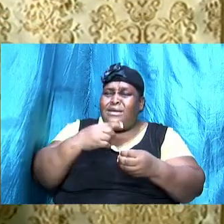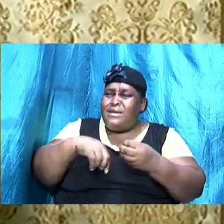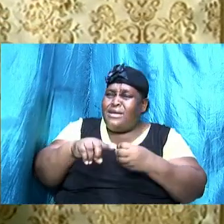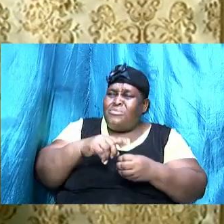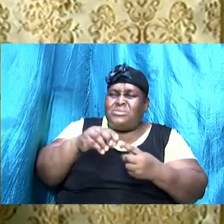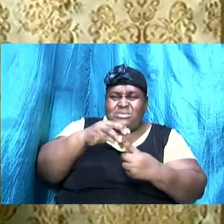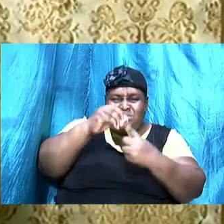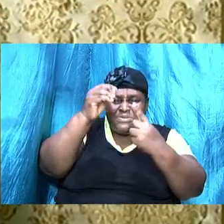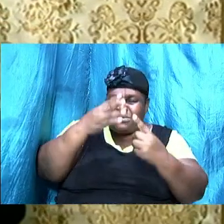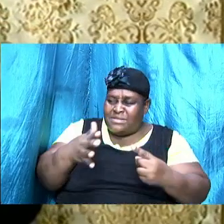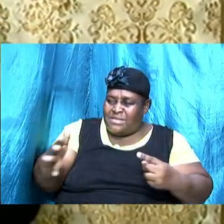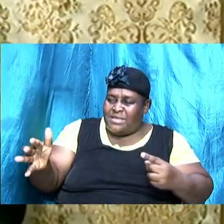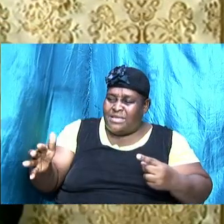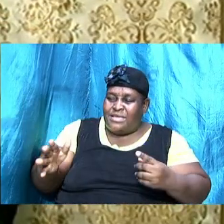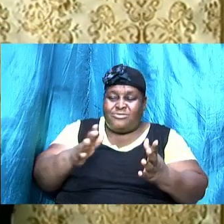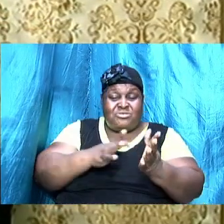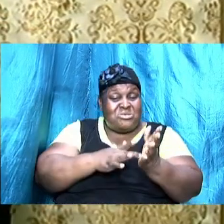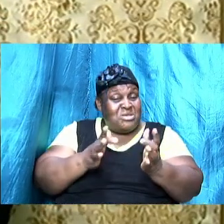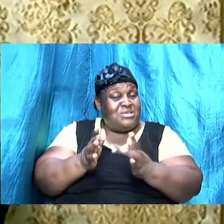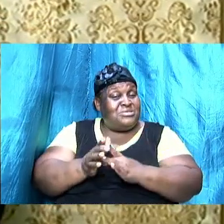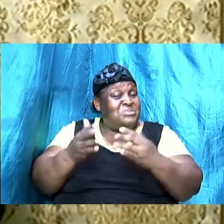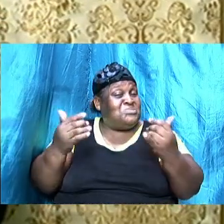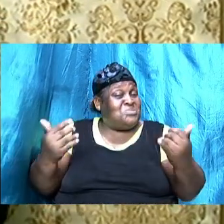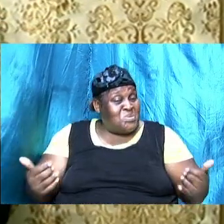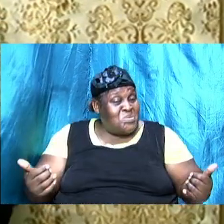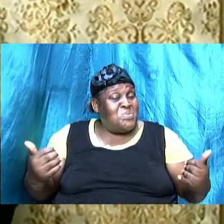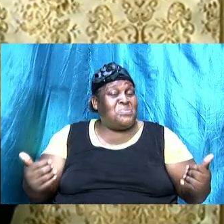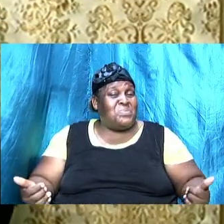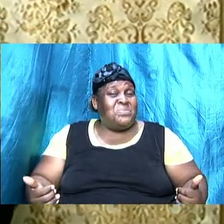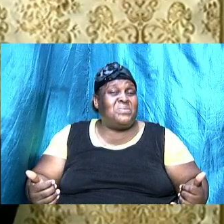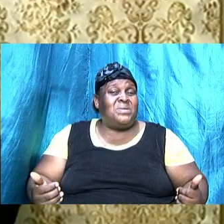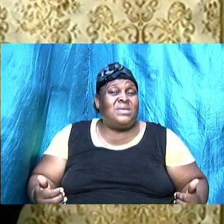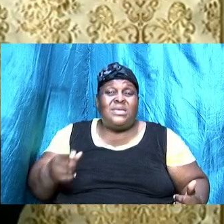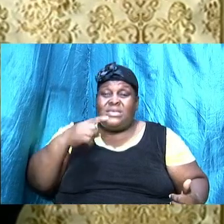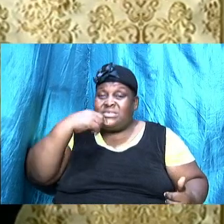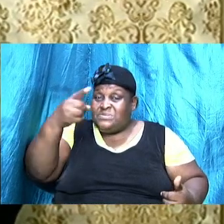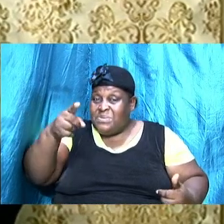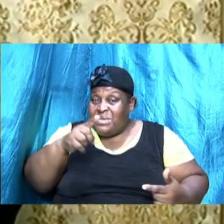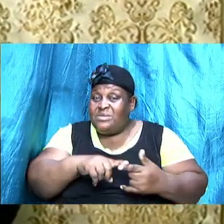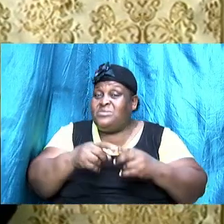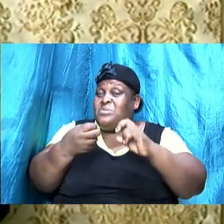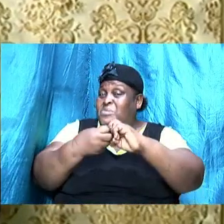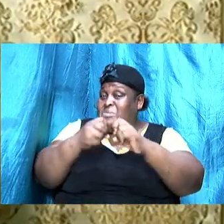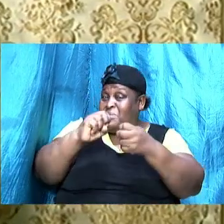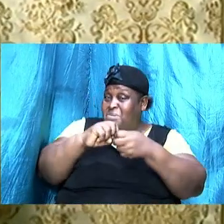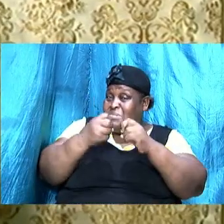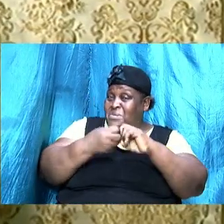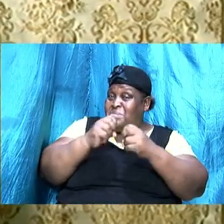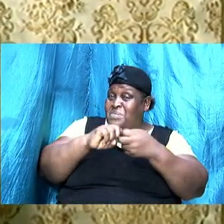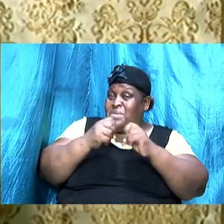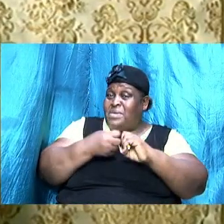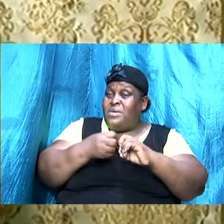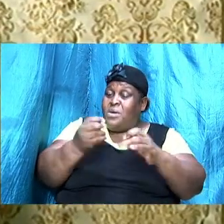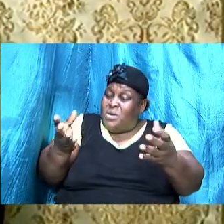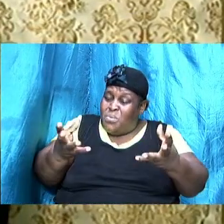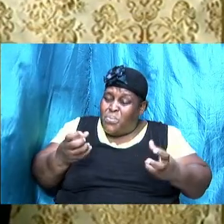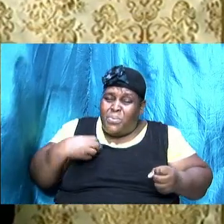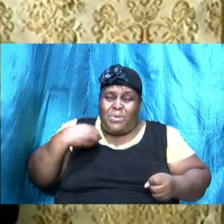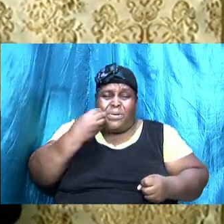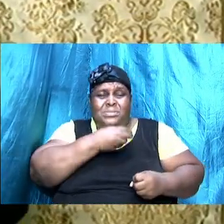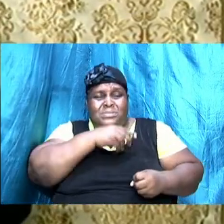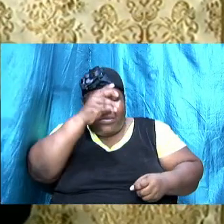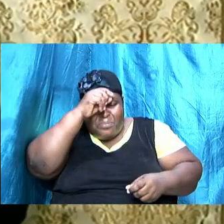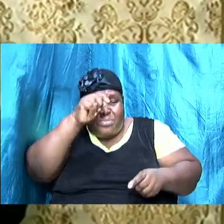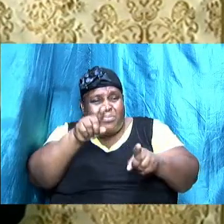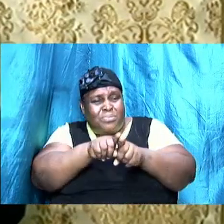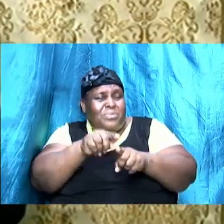thing. And Jesus was now going to speak to the issue. And I want us, brothers and sisters,